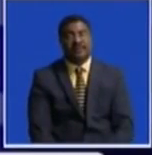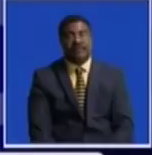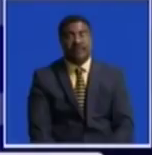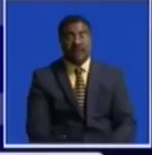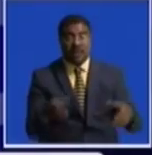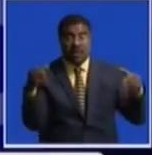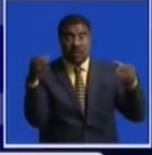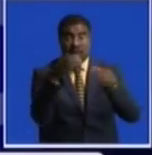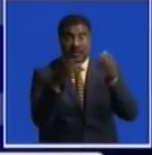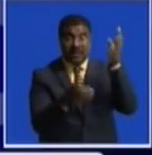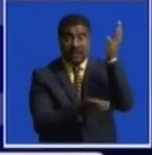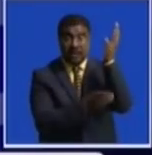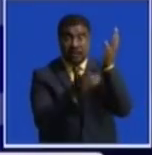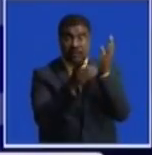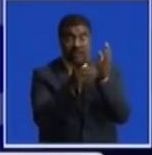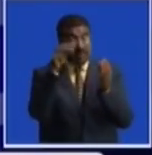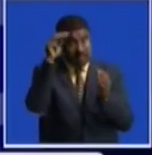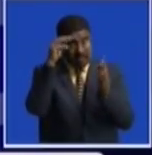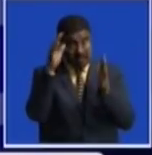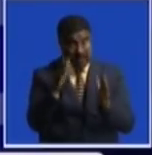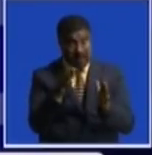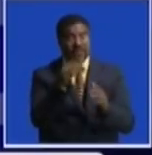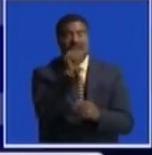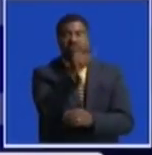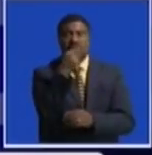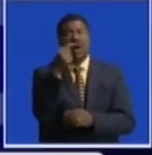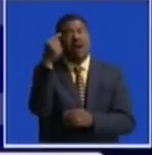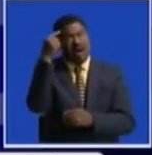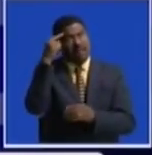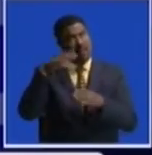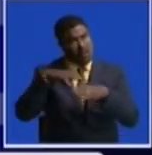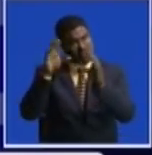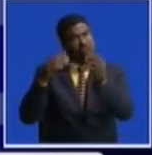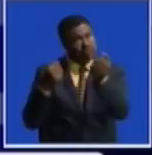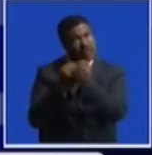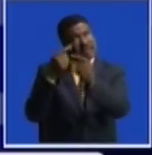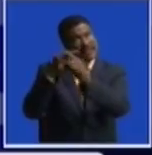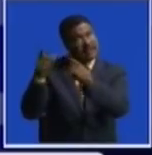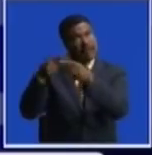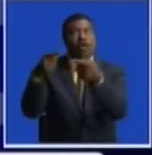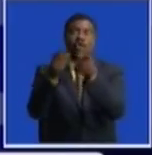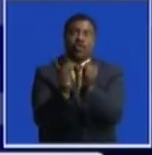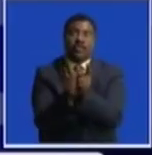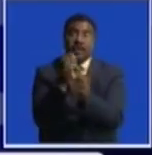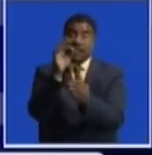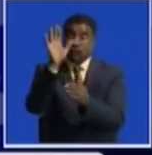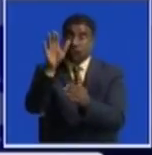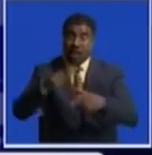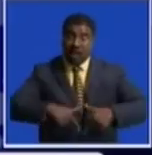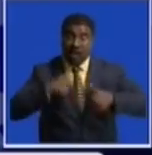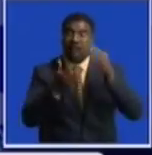Community Development and Social Services Minister Olipa Piri says government will continue to support various groups that seek to improve people's